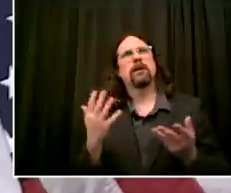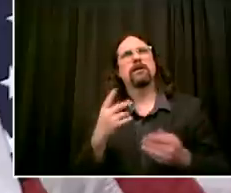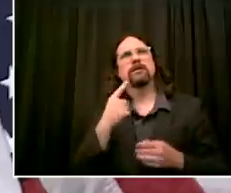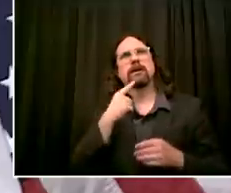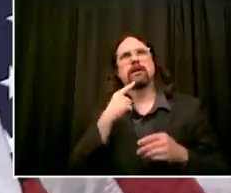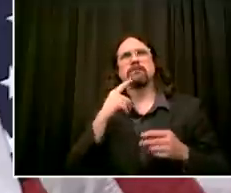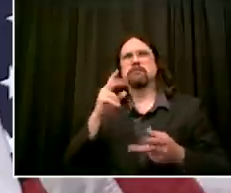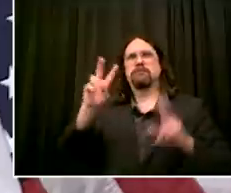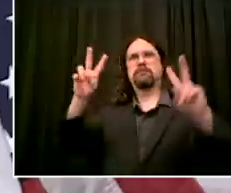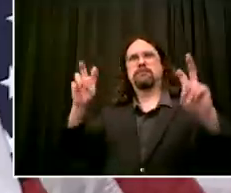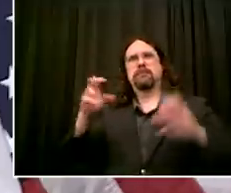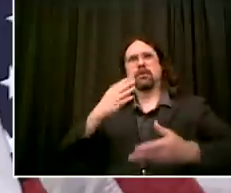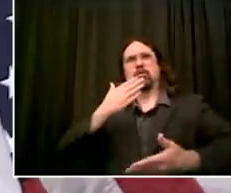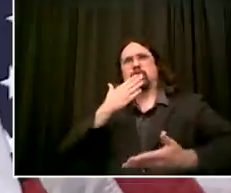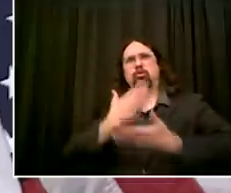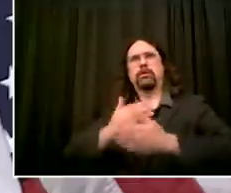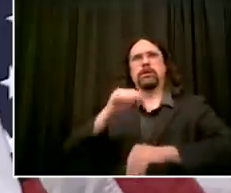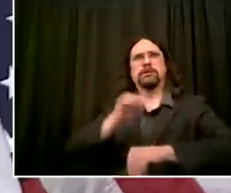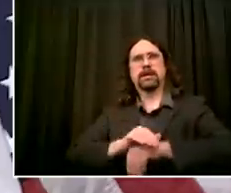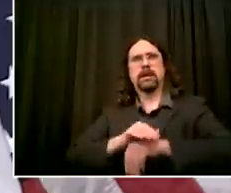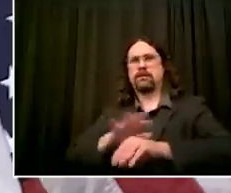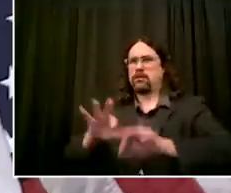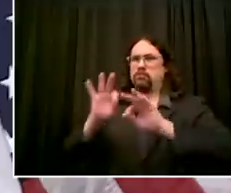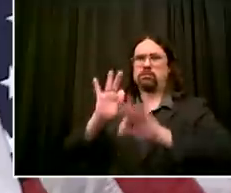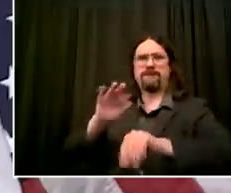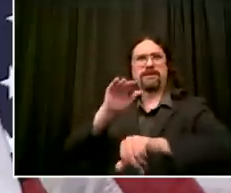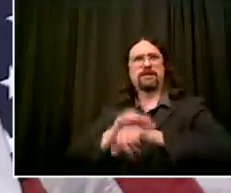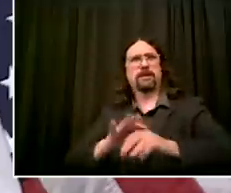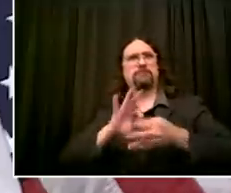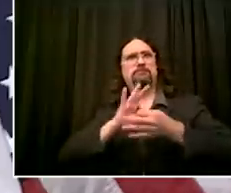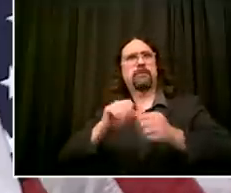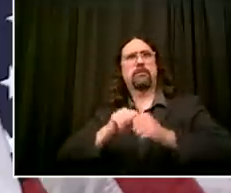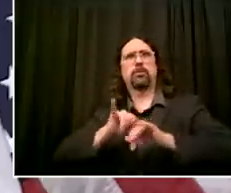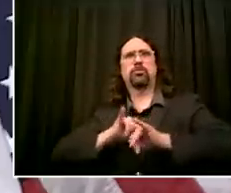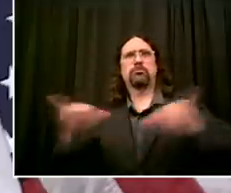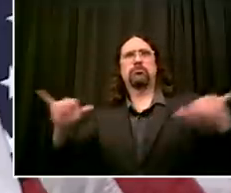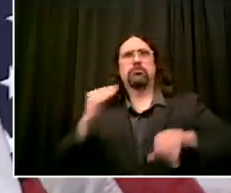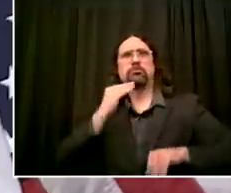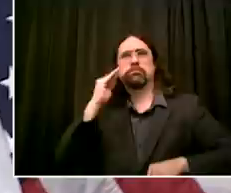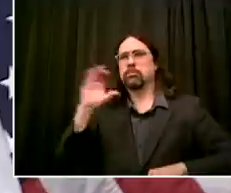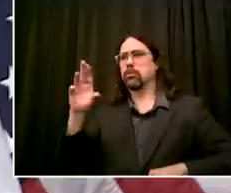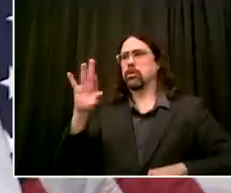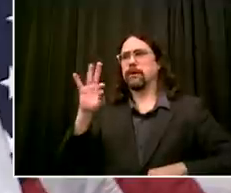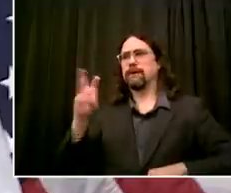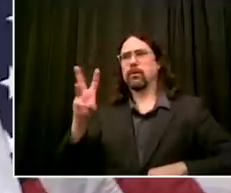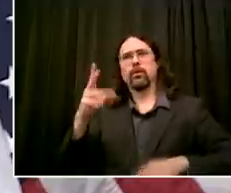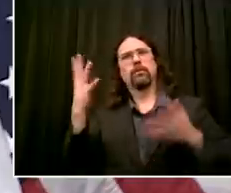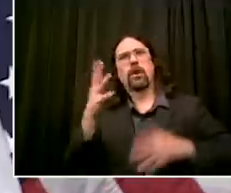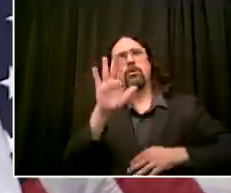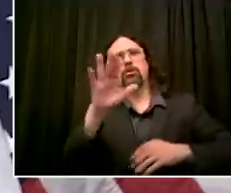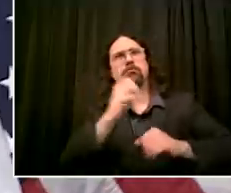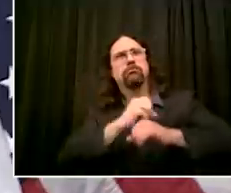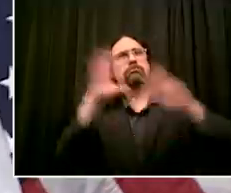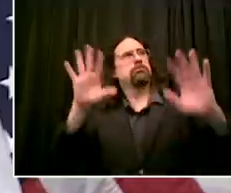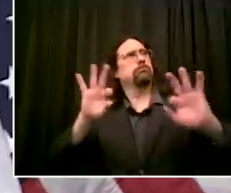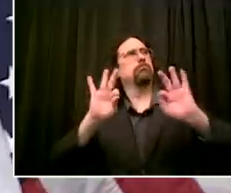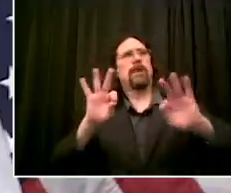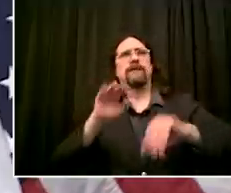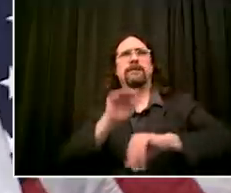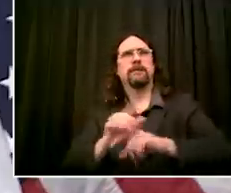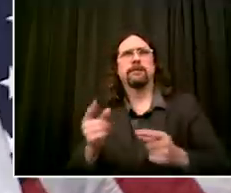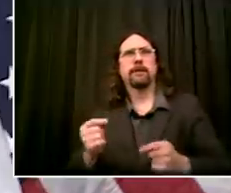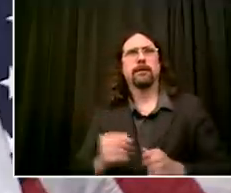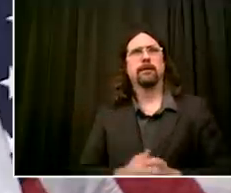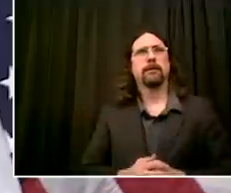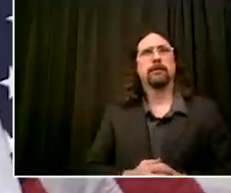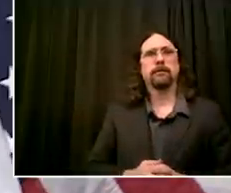you, James. I've said everything I'm going to say about the governor's remarks. I spoke to it on 1010 Winds last night. That's